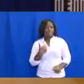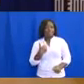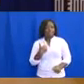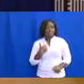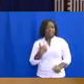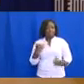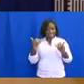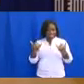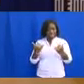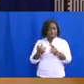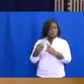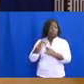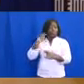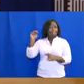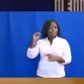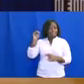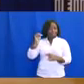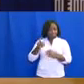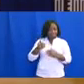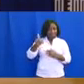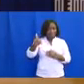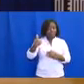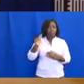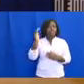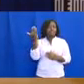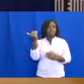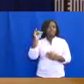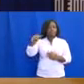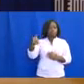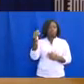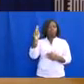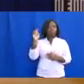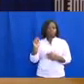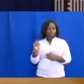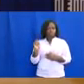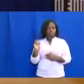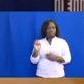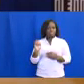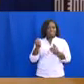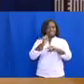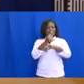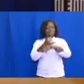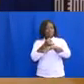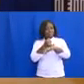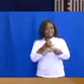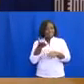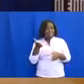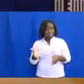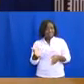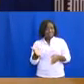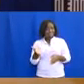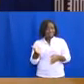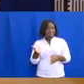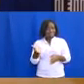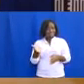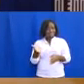From tomorrow, Monday, 15 June, the last batch of institutions in this phased approach,